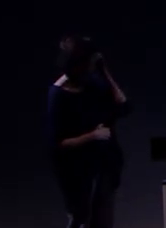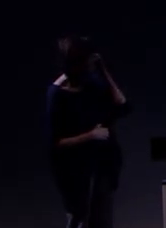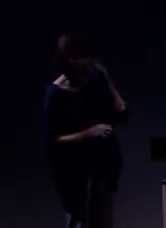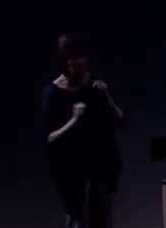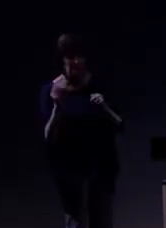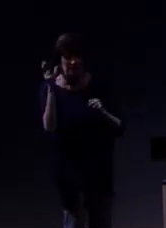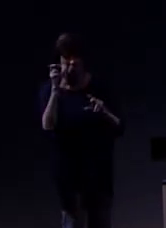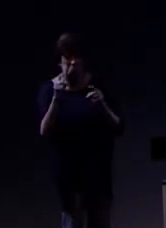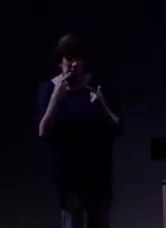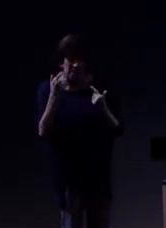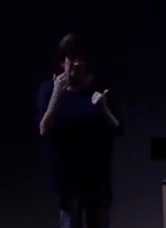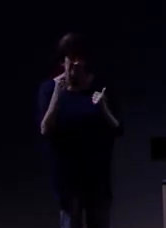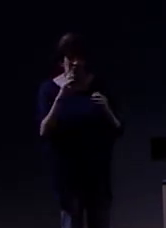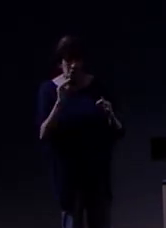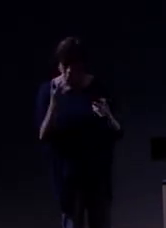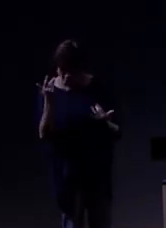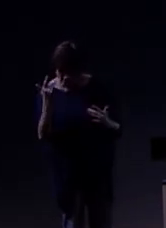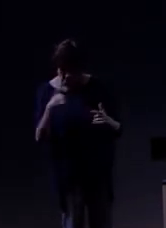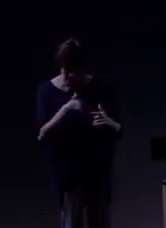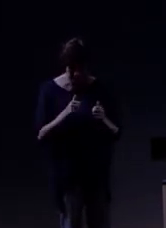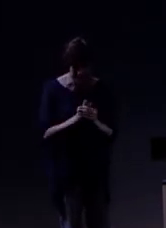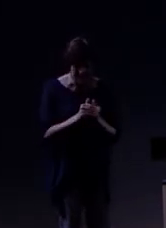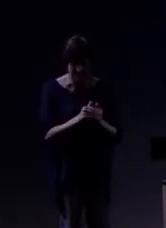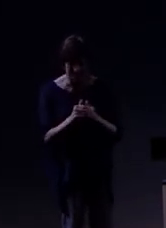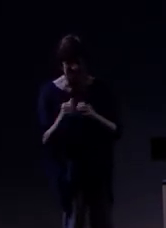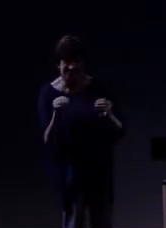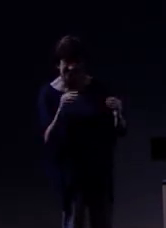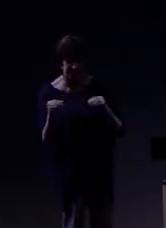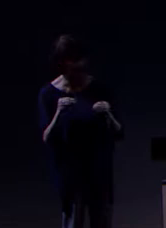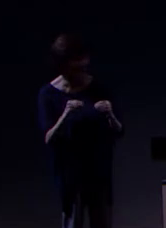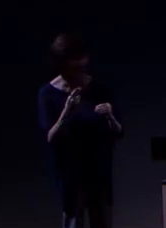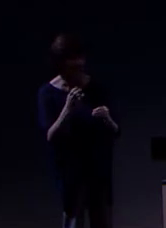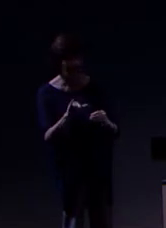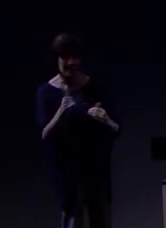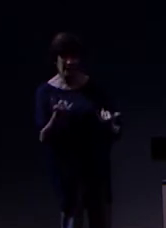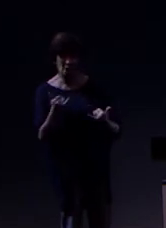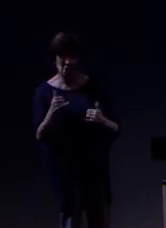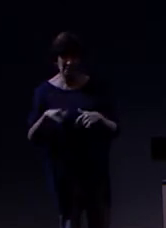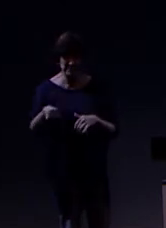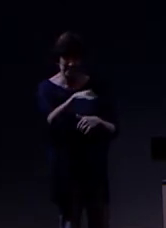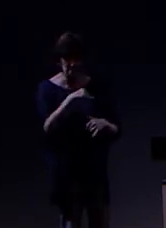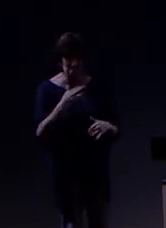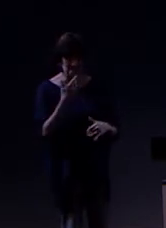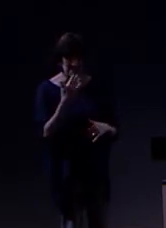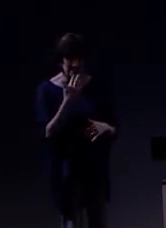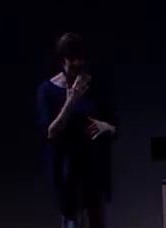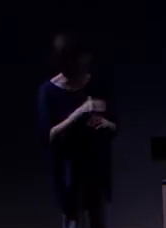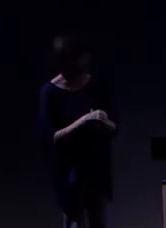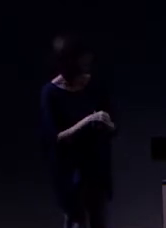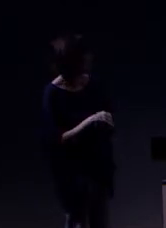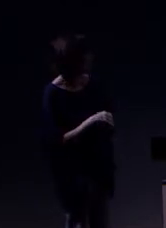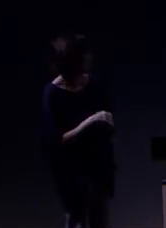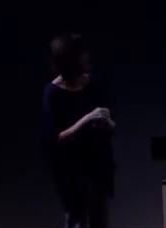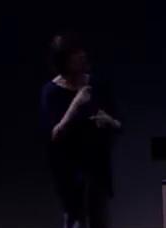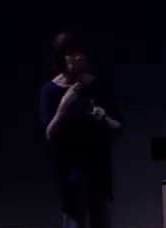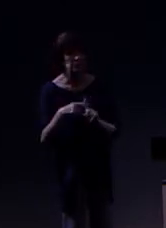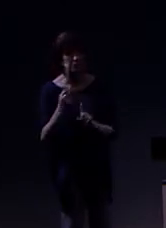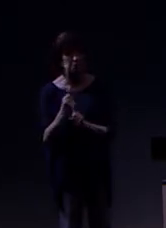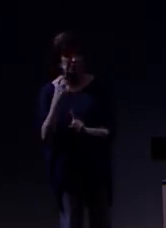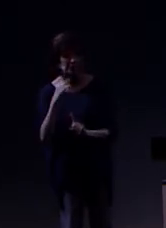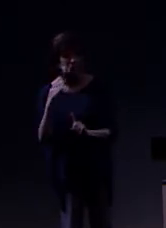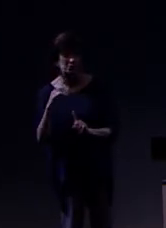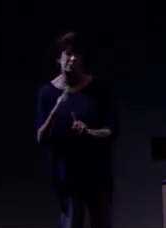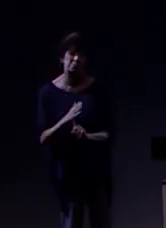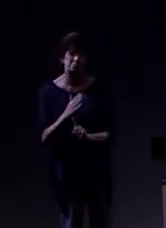The color. I mean, why are we all together like this? Now, hey, now we're all the same color. You can hear the sound that it makes when it you put